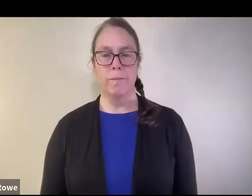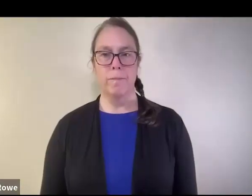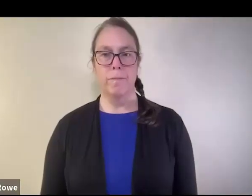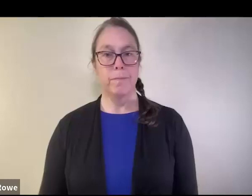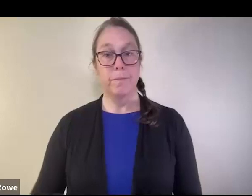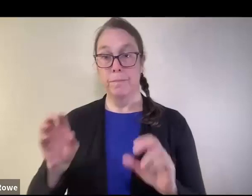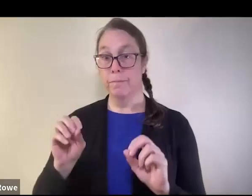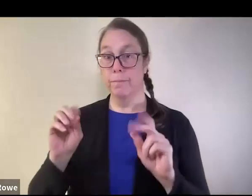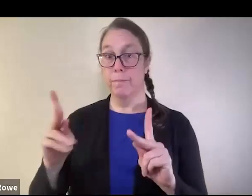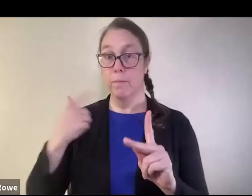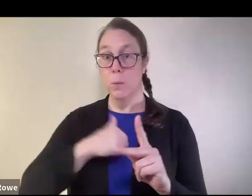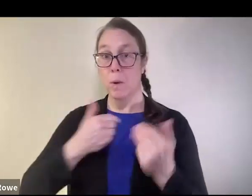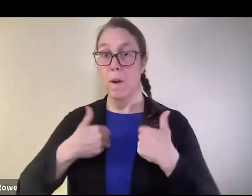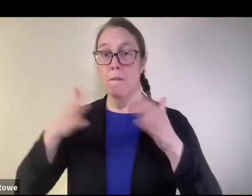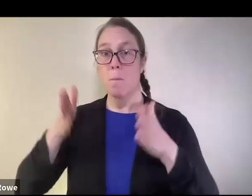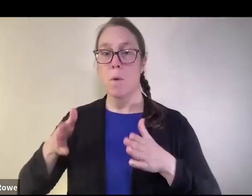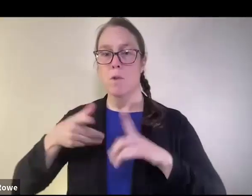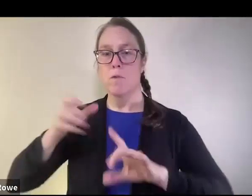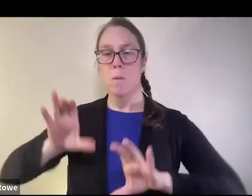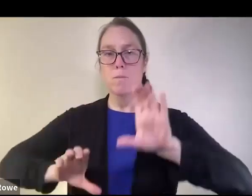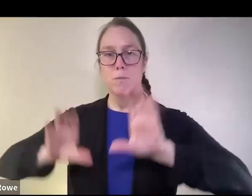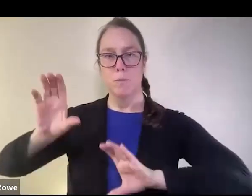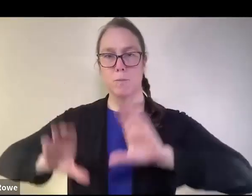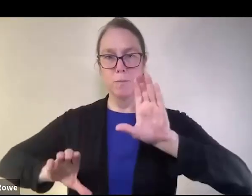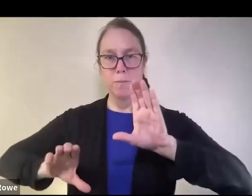Okay, we have somebody from the chat.